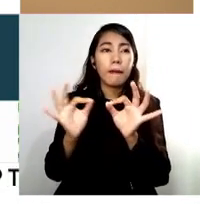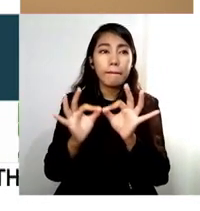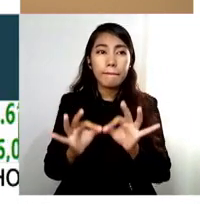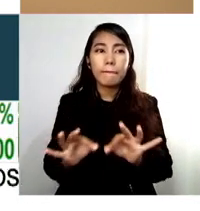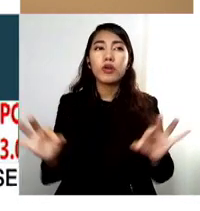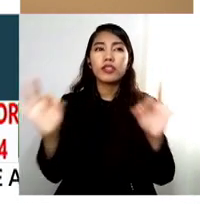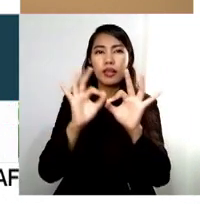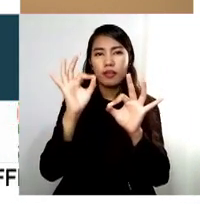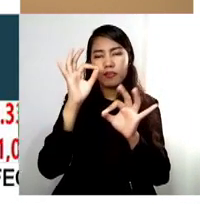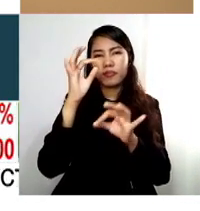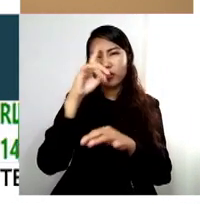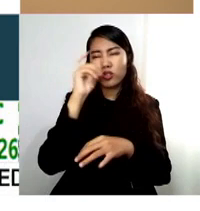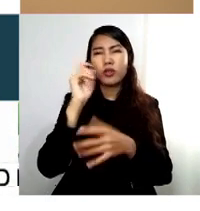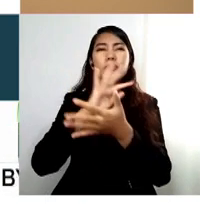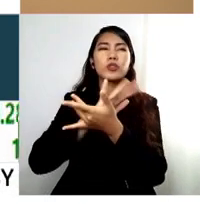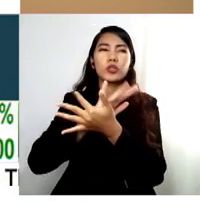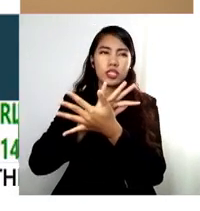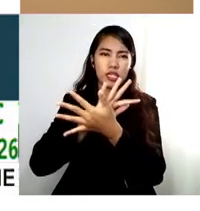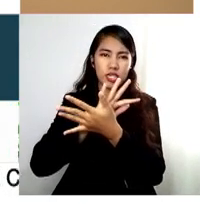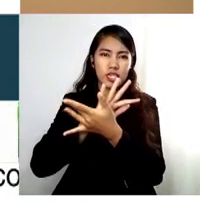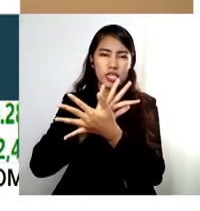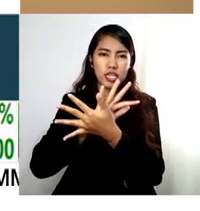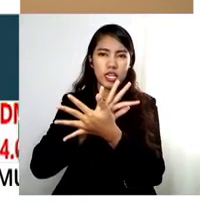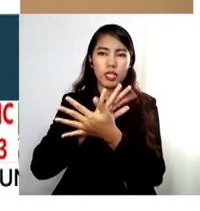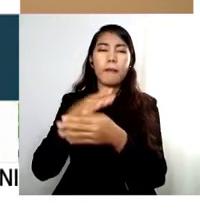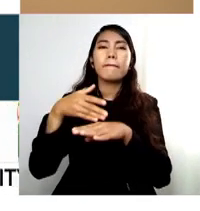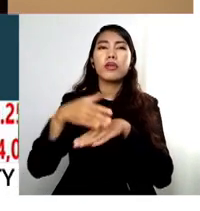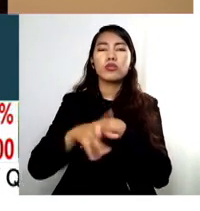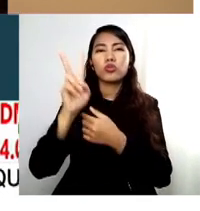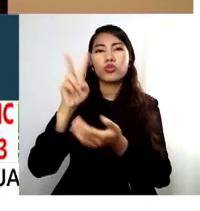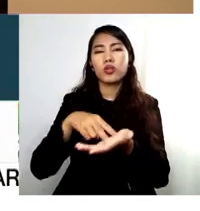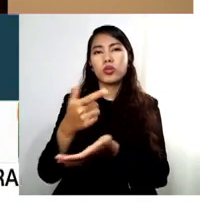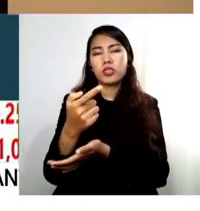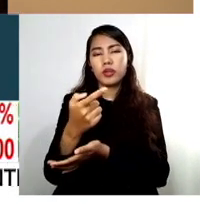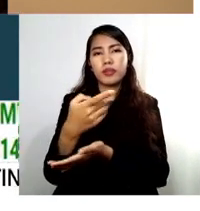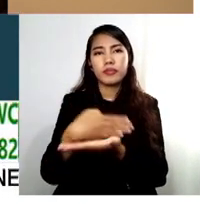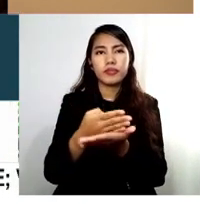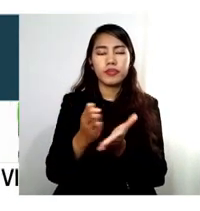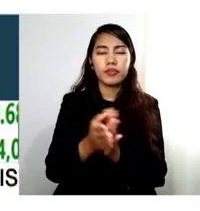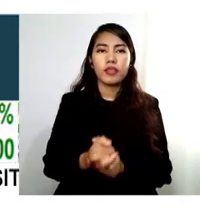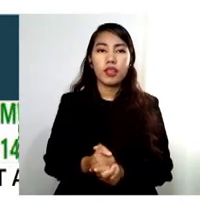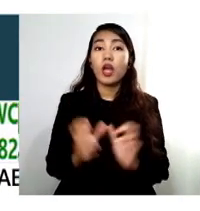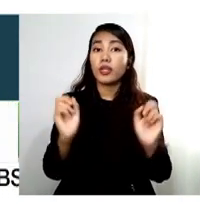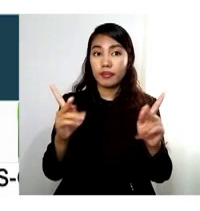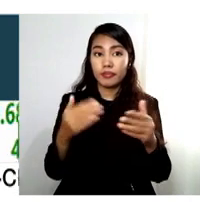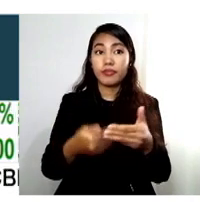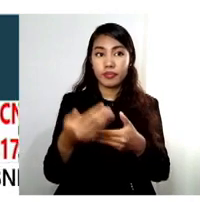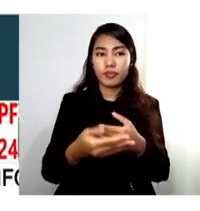pandemic response built in that proposed 2021 budget. Let's talk about Facebook. I know that